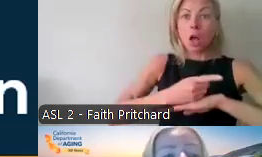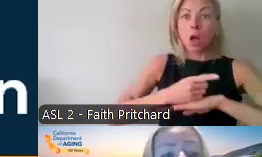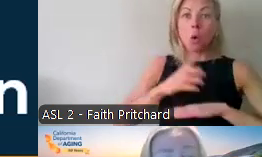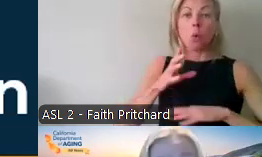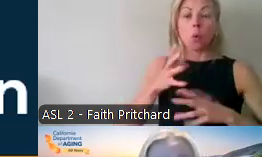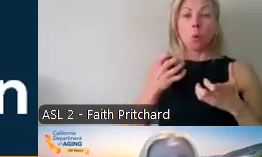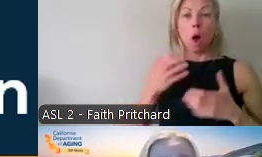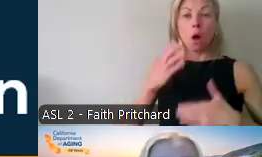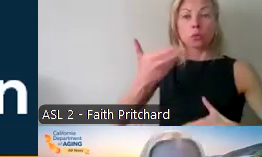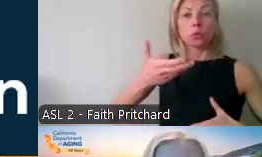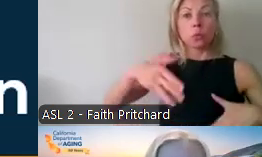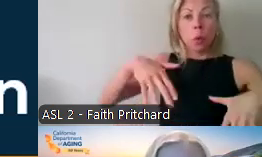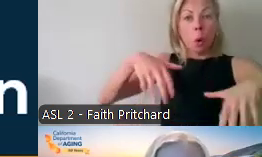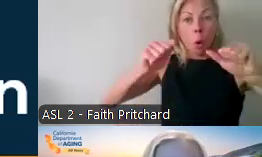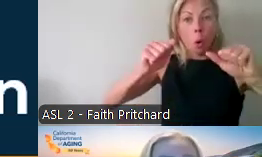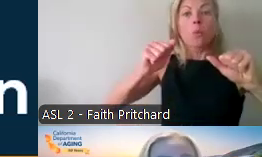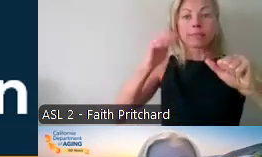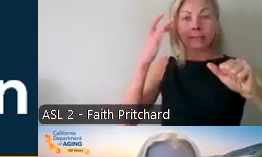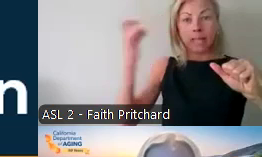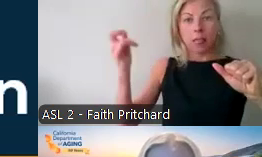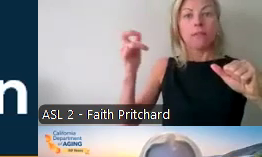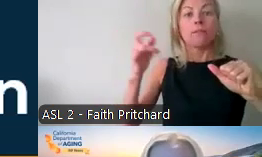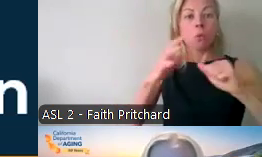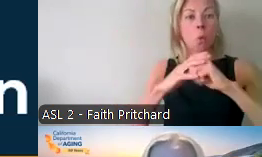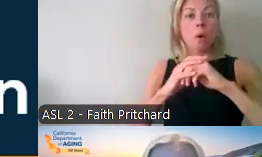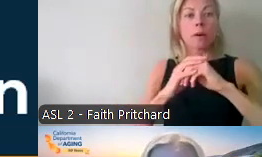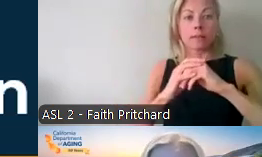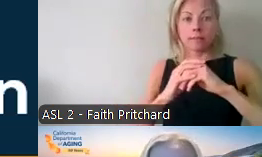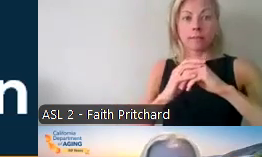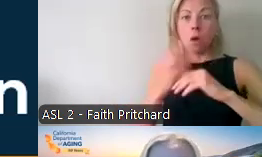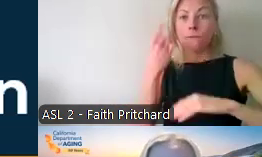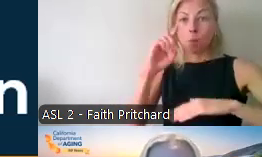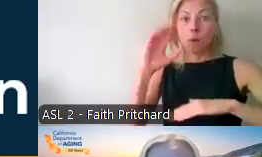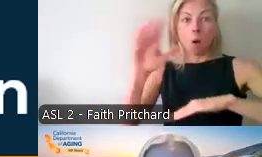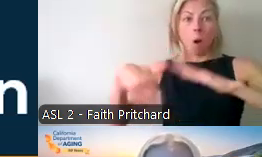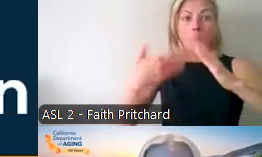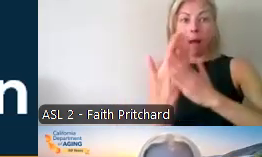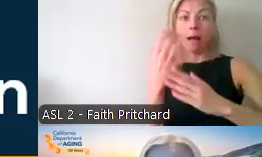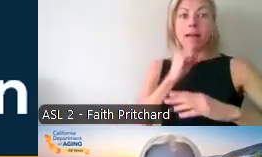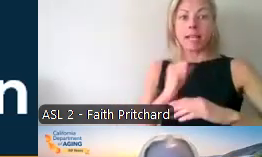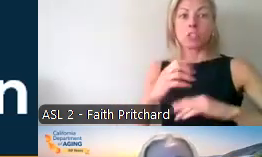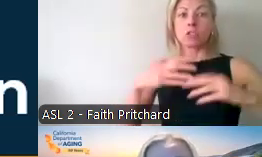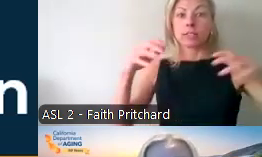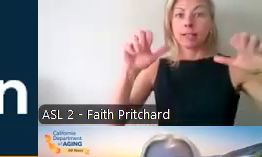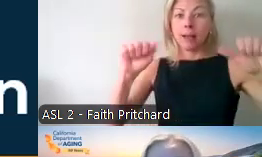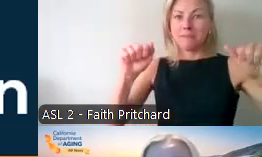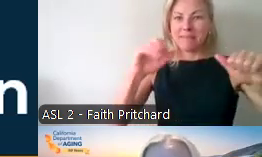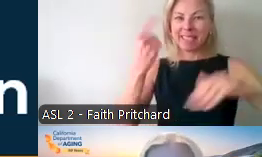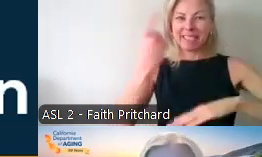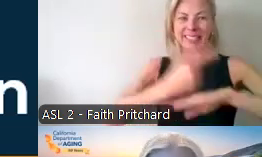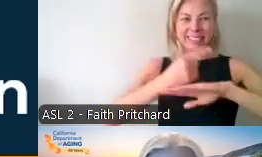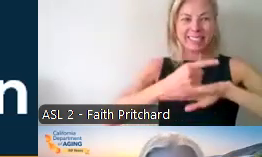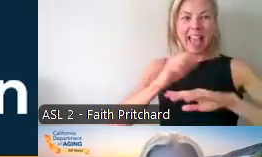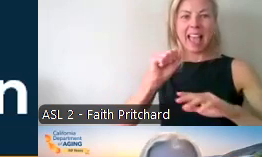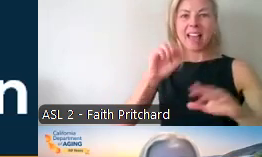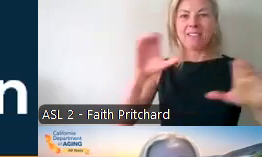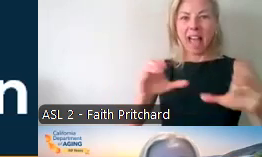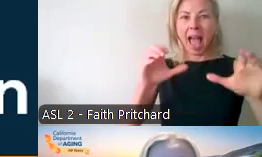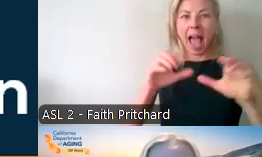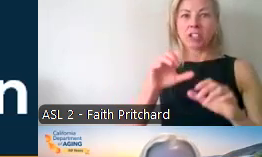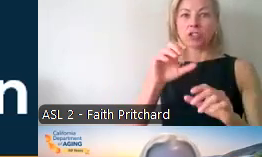California for All Ages and Abilities Day of Action this fall, Tuesday, October 8th, here in